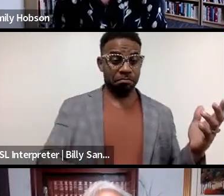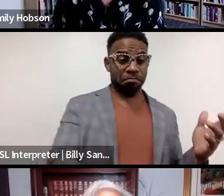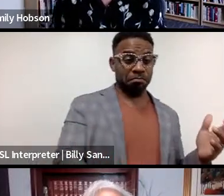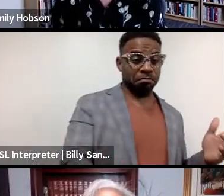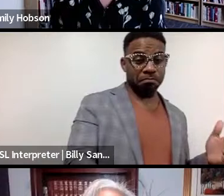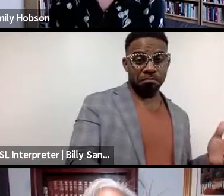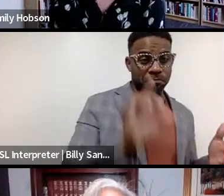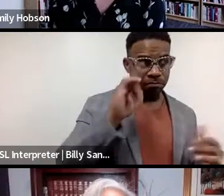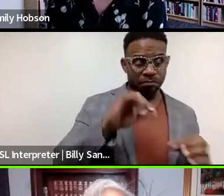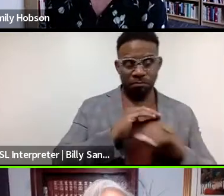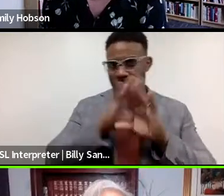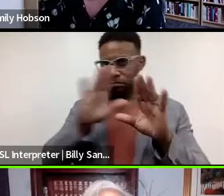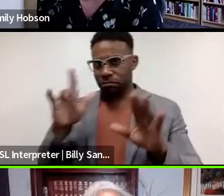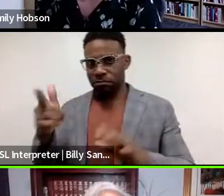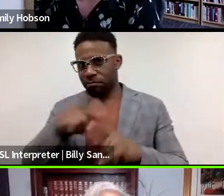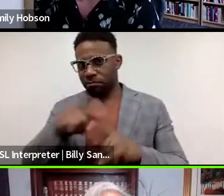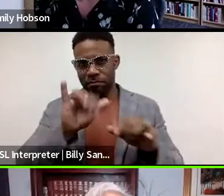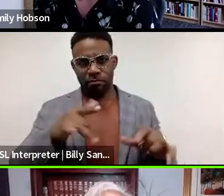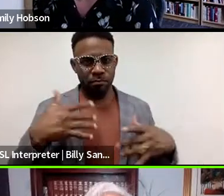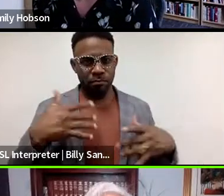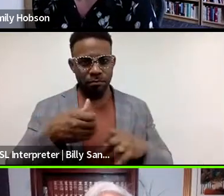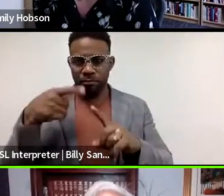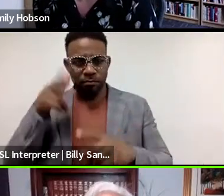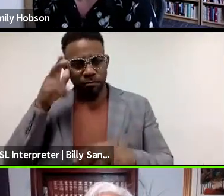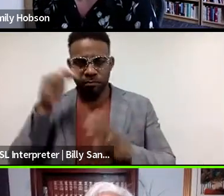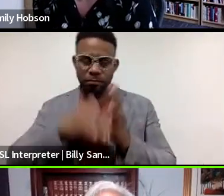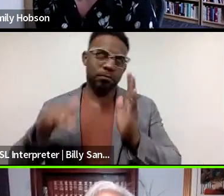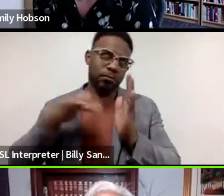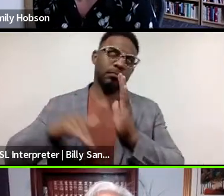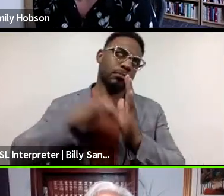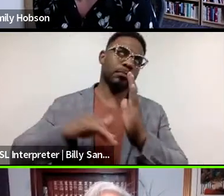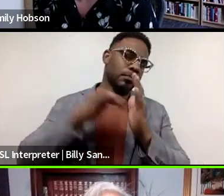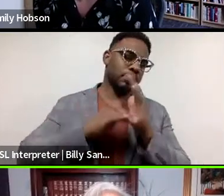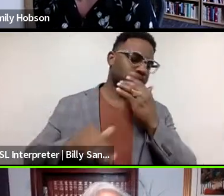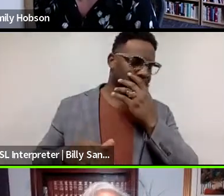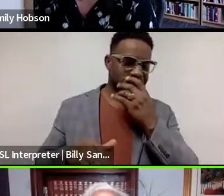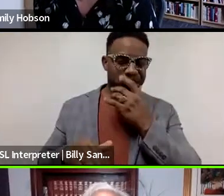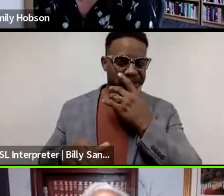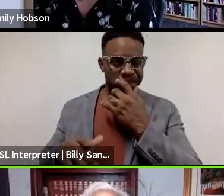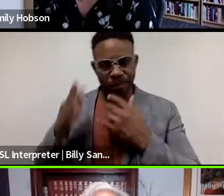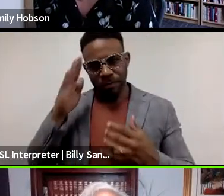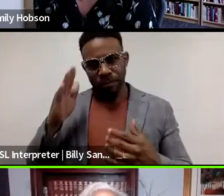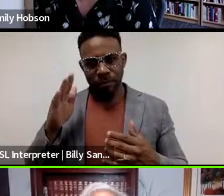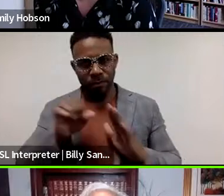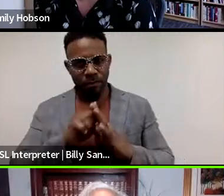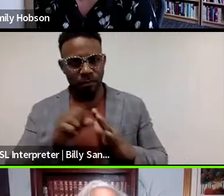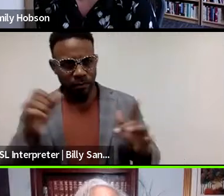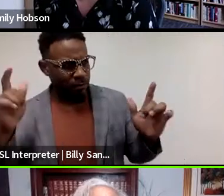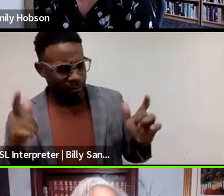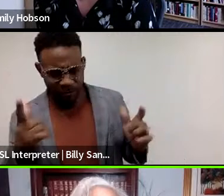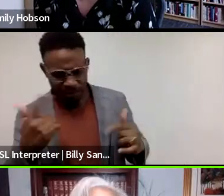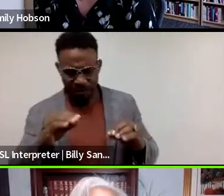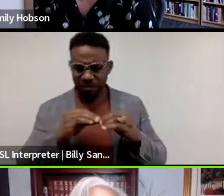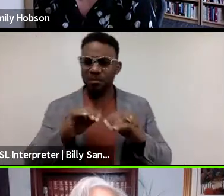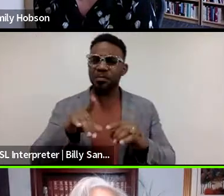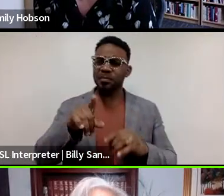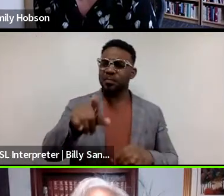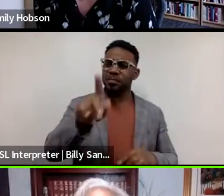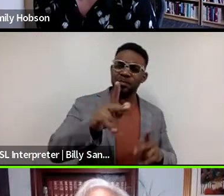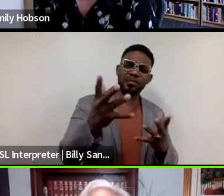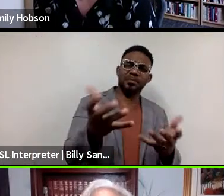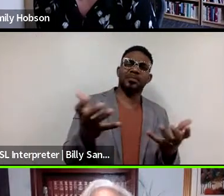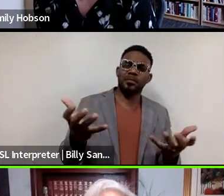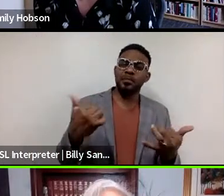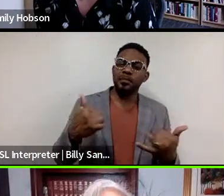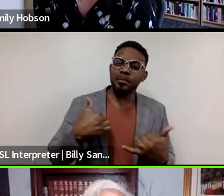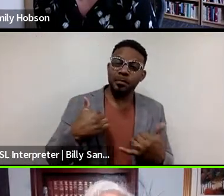I mean, I don't think it gets more lightning than that, but we hear it over and over and over. You know, the signs came down. What more do you people want?